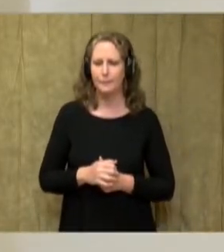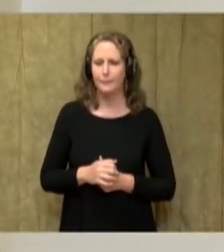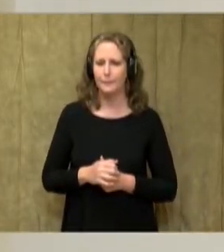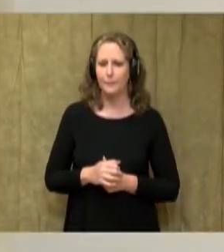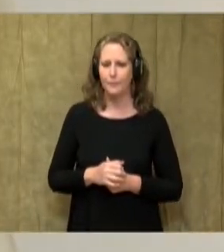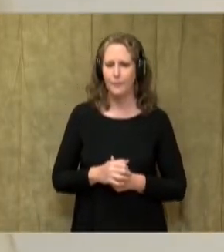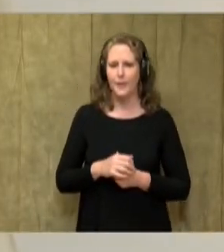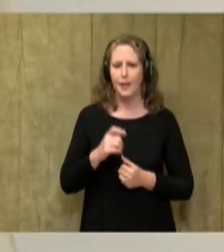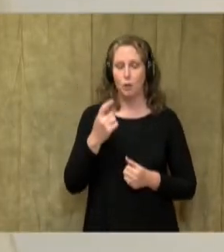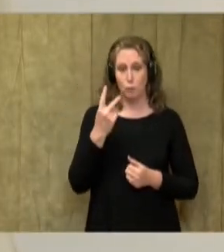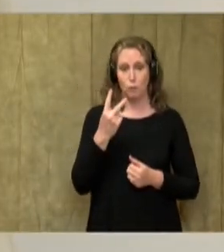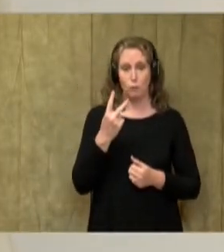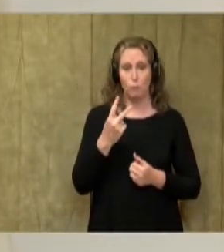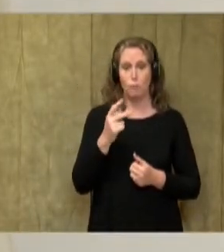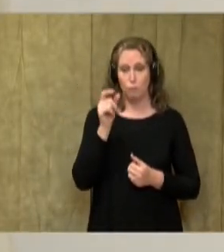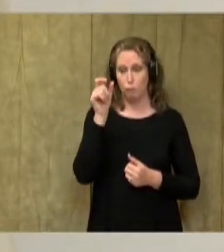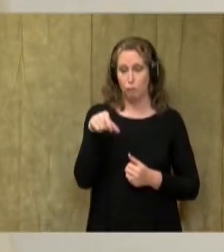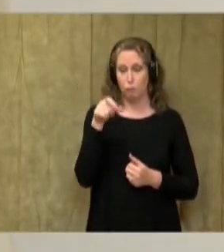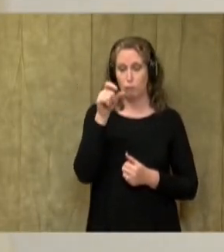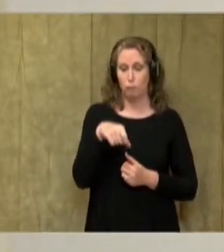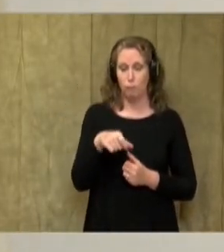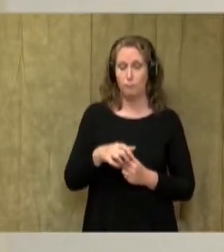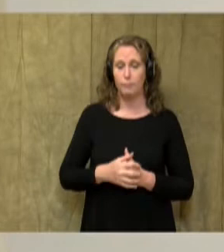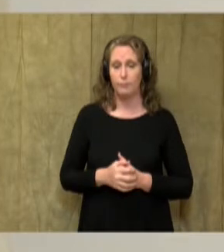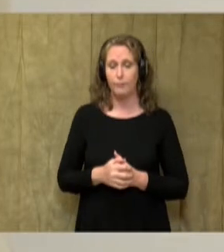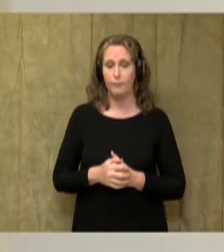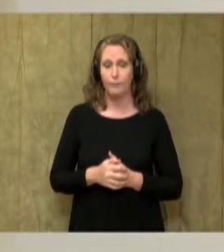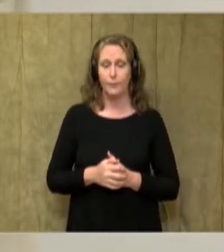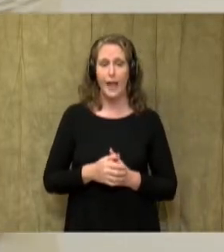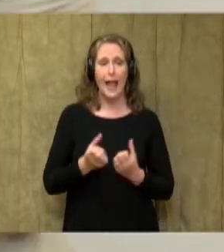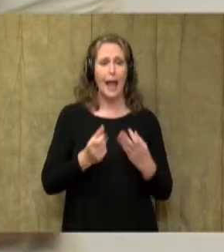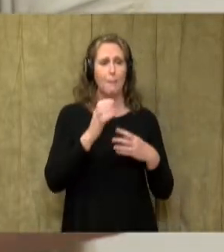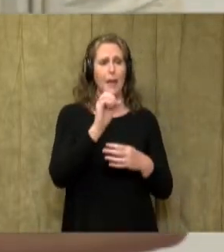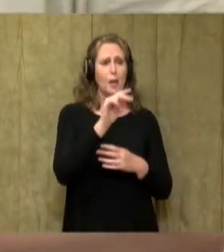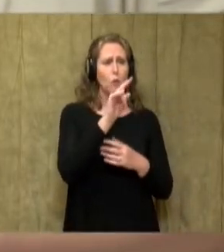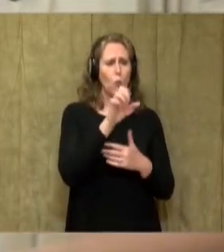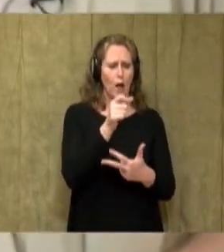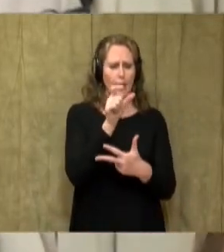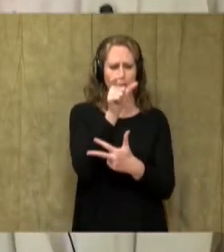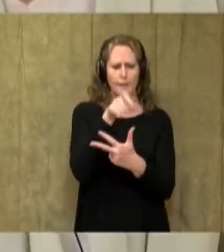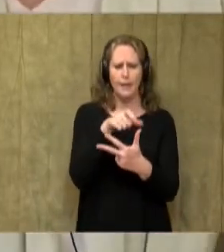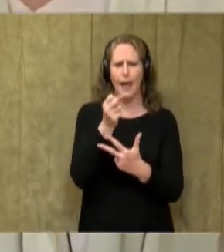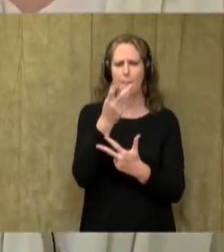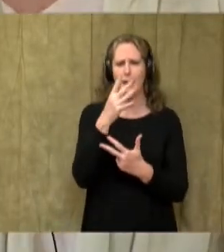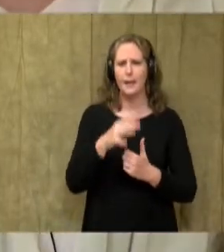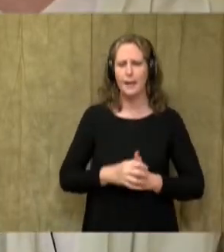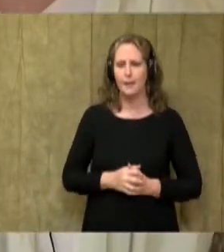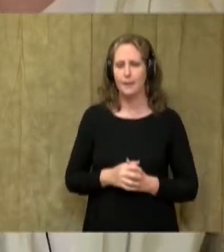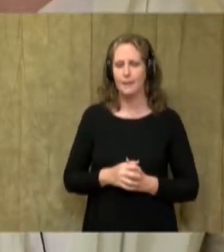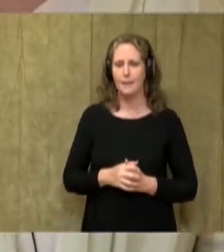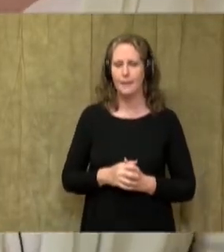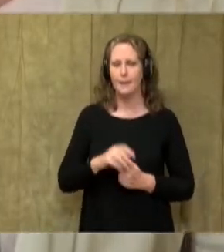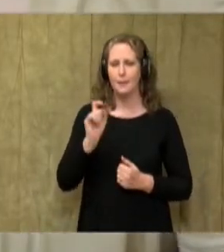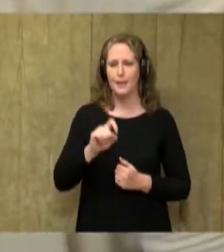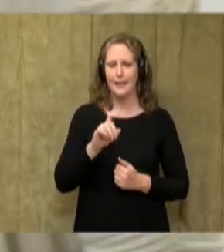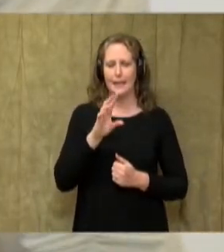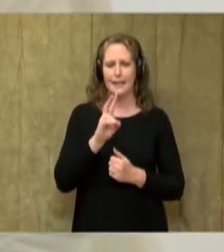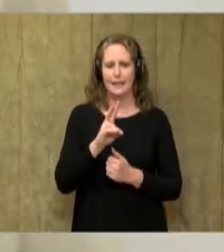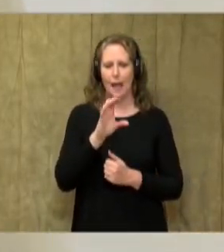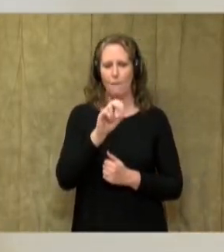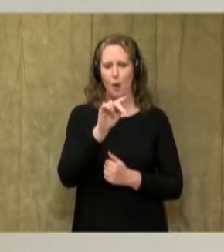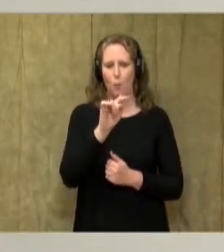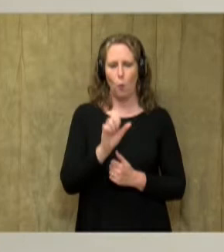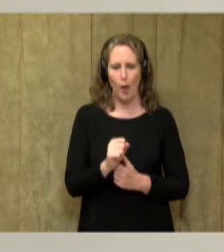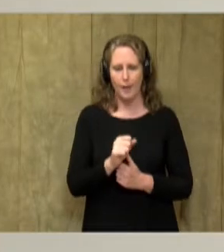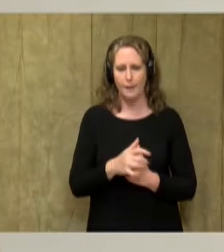We just need 2 tens. And then how many ones will we need? That's right, we need 7